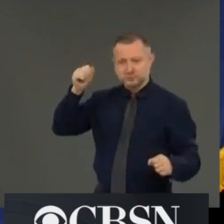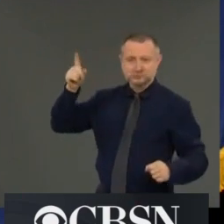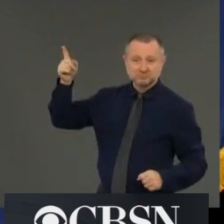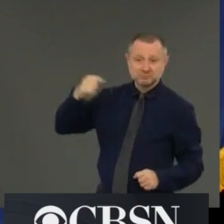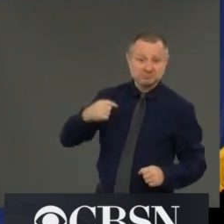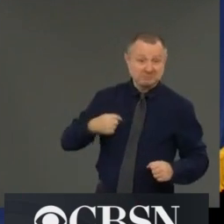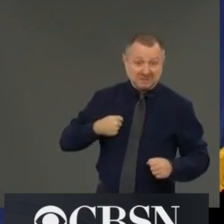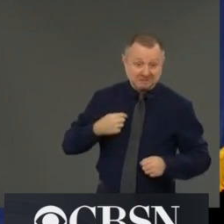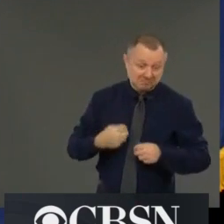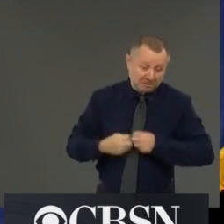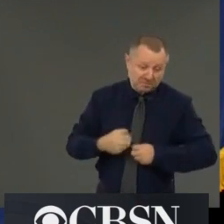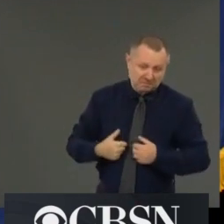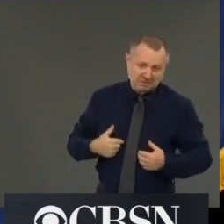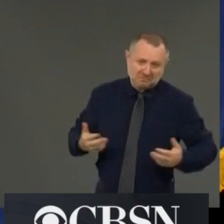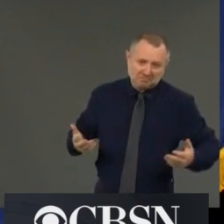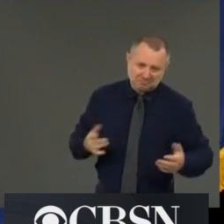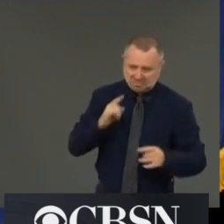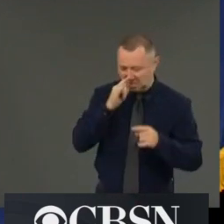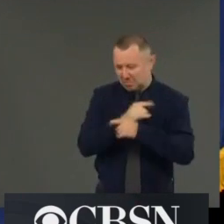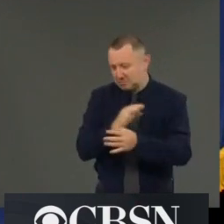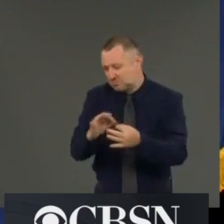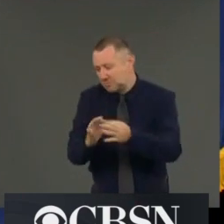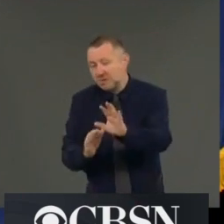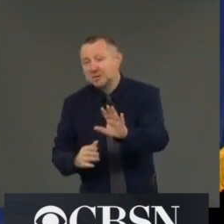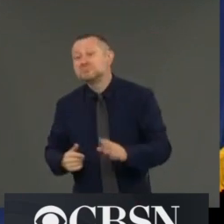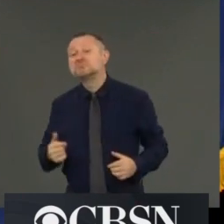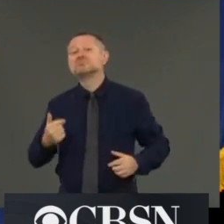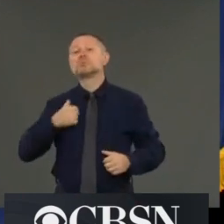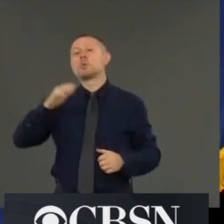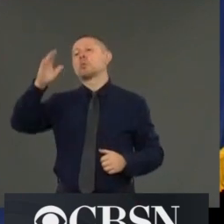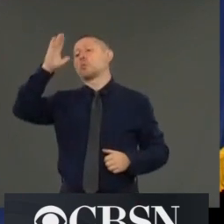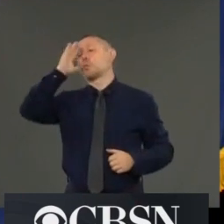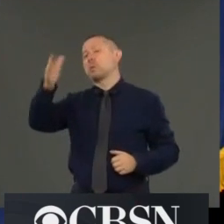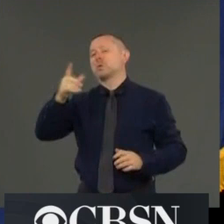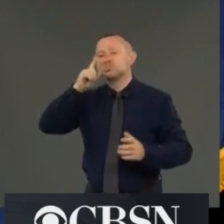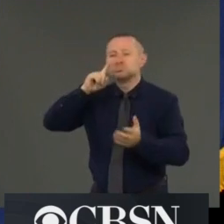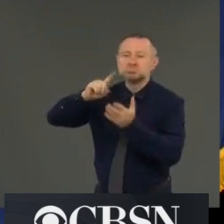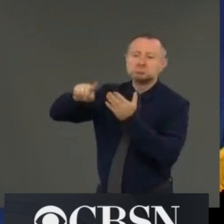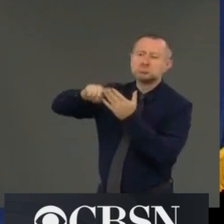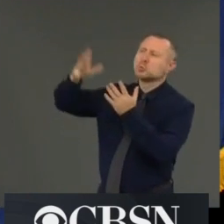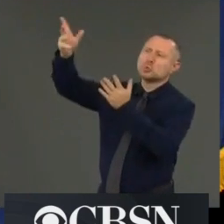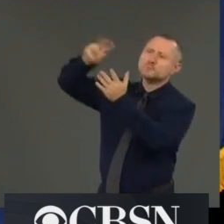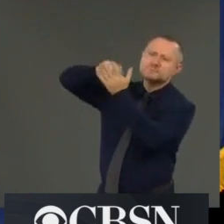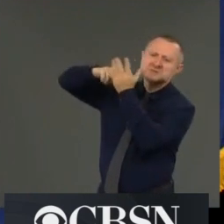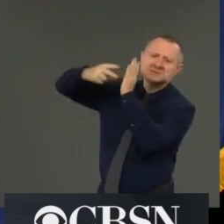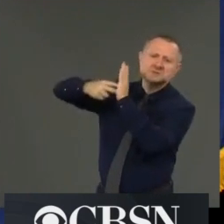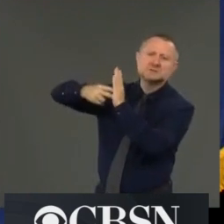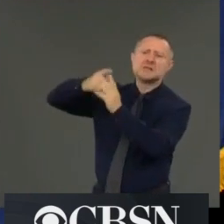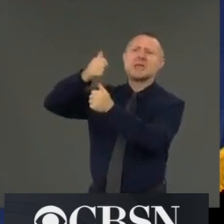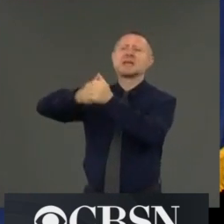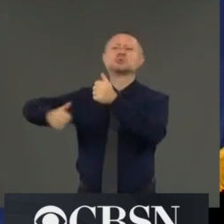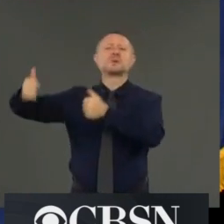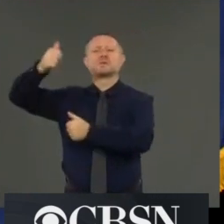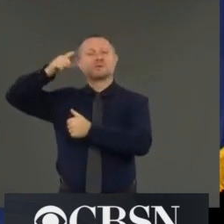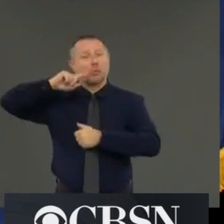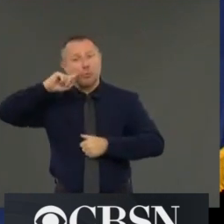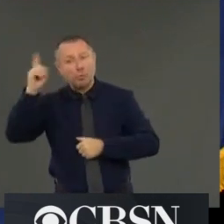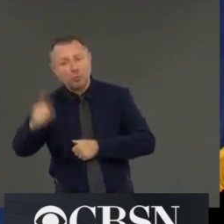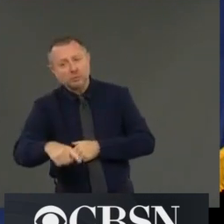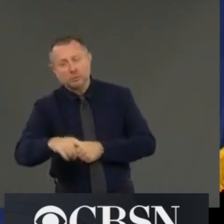to look at exactly what he said. What does he mean, an emergency order? Who does he think is going to administer